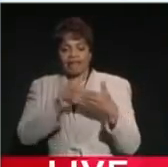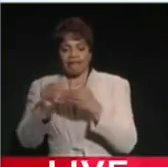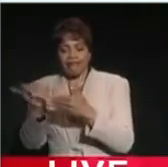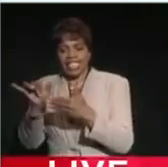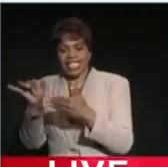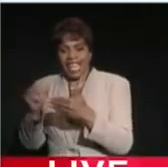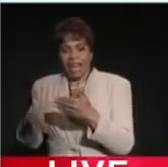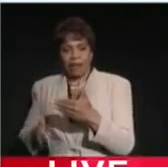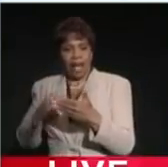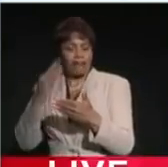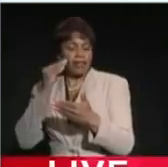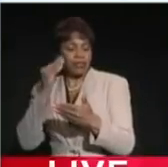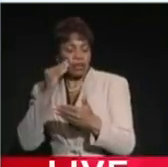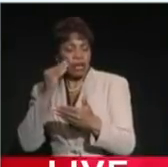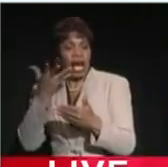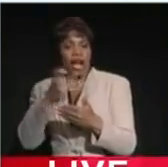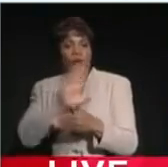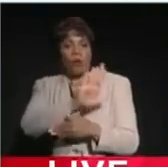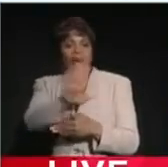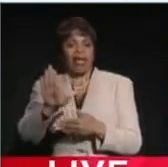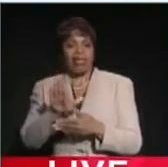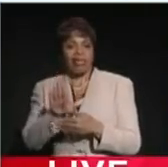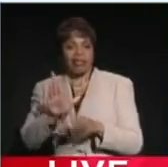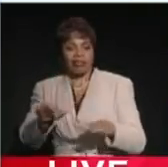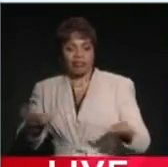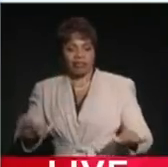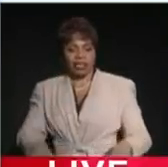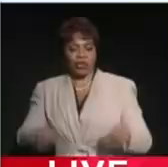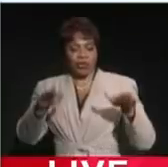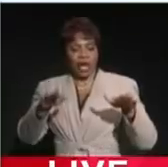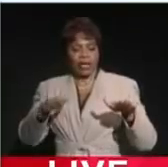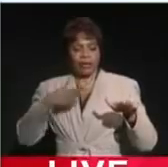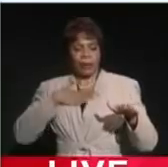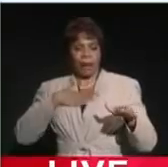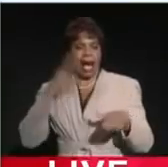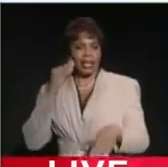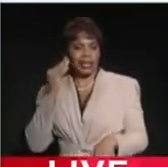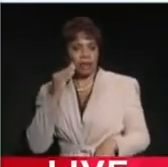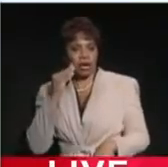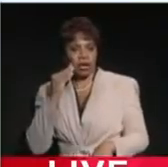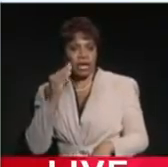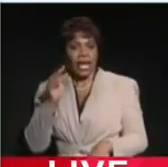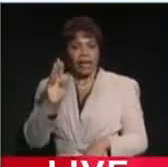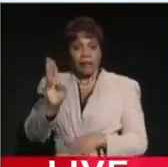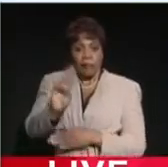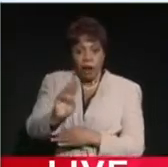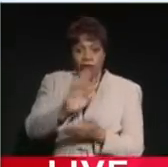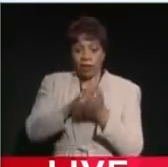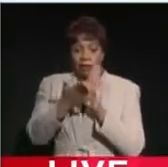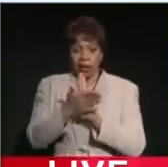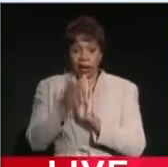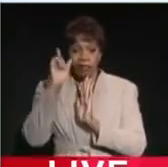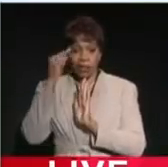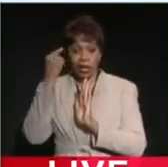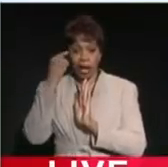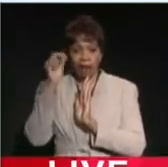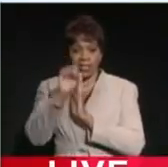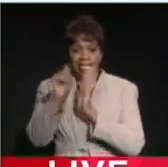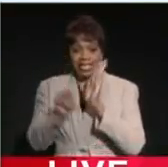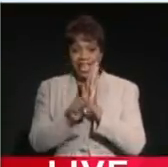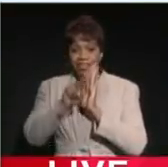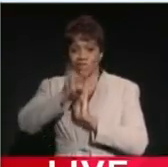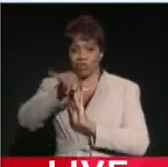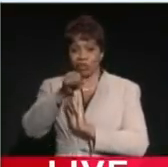want their children to be raised the way I had to be raised. If Phil Murphy becomes the governor of the state of New Jersey, the